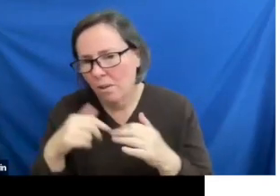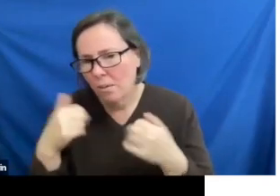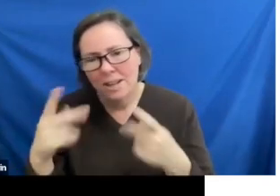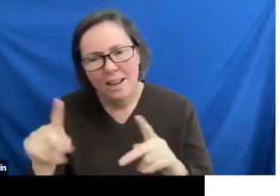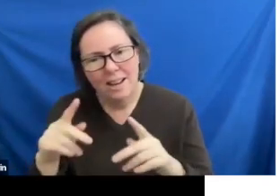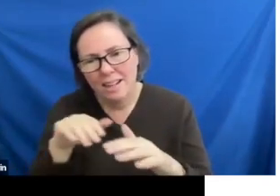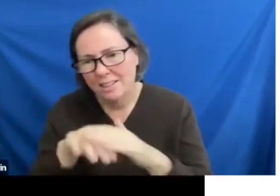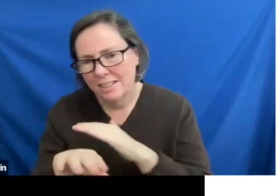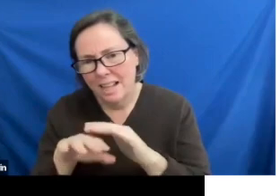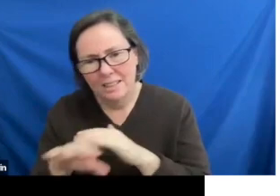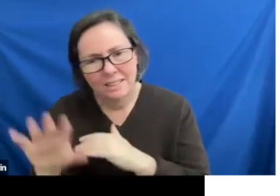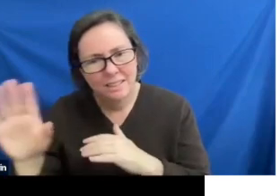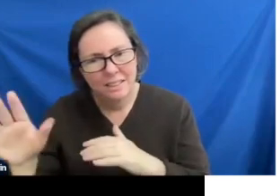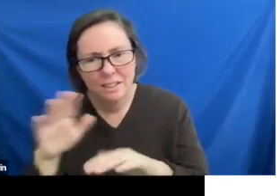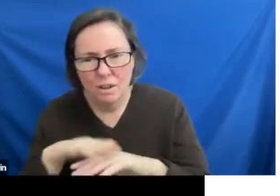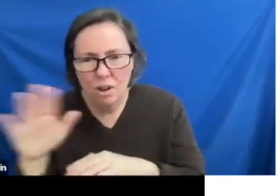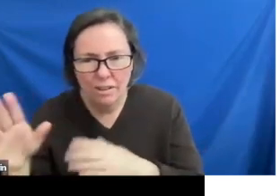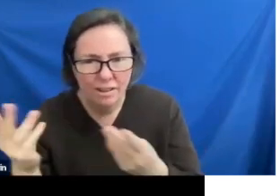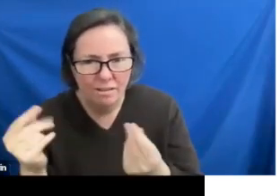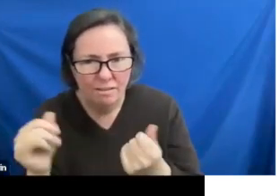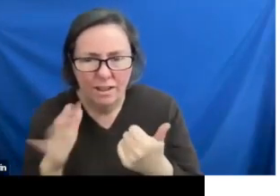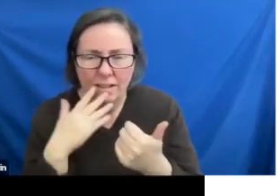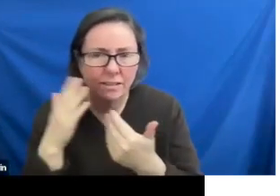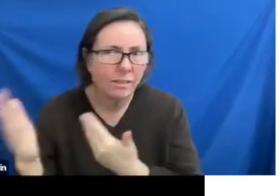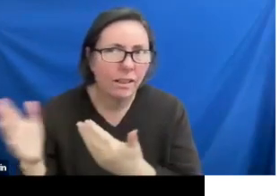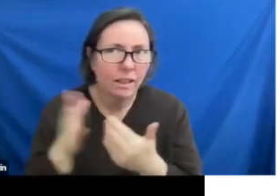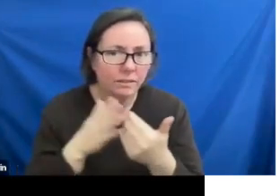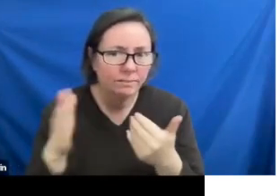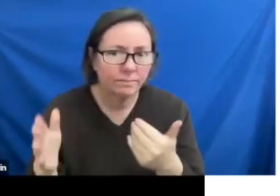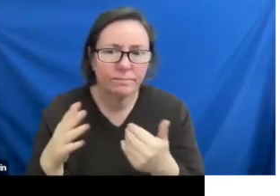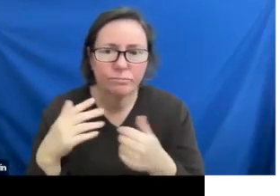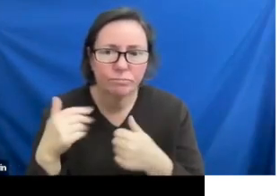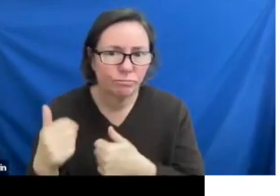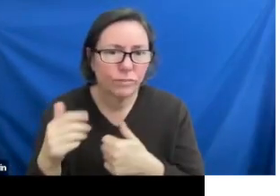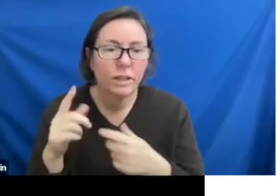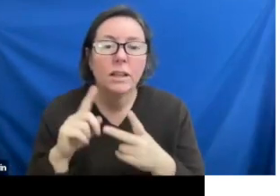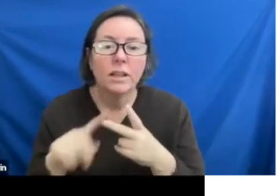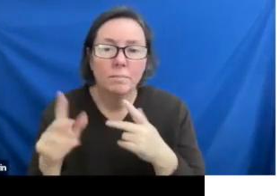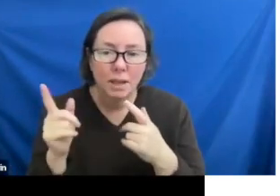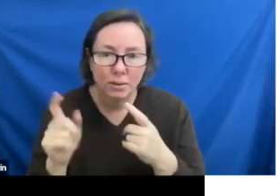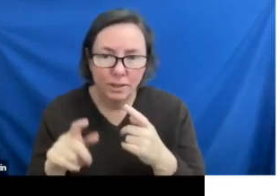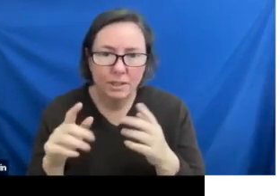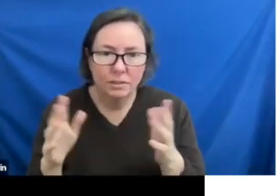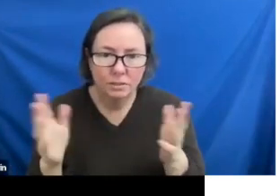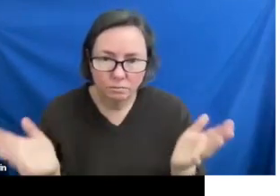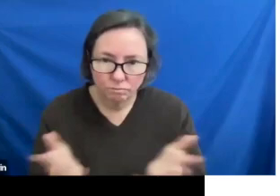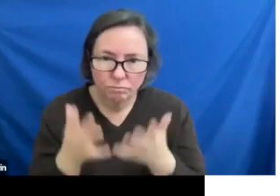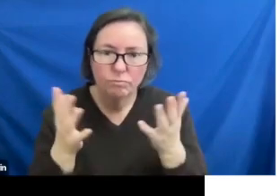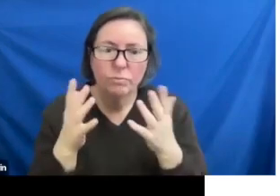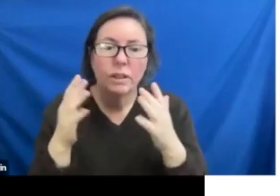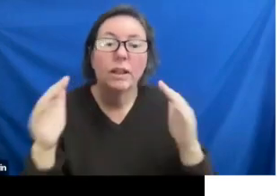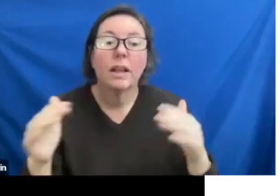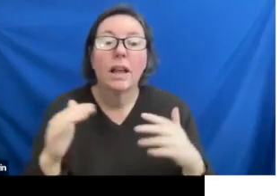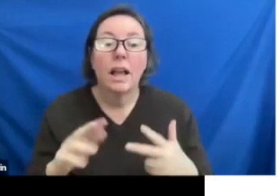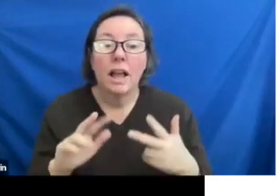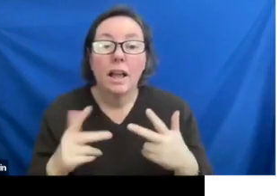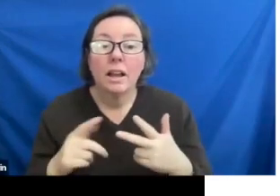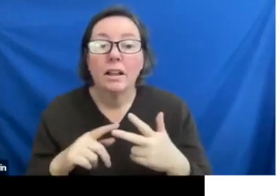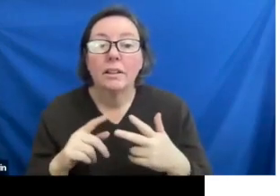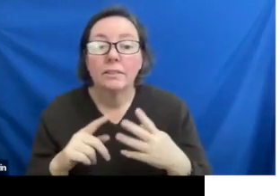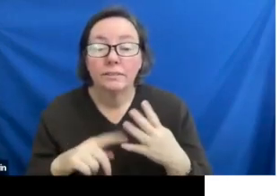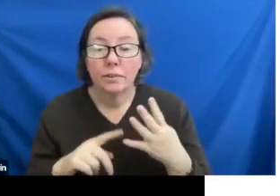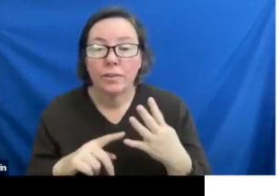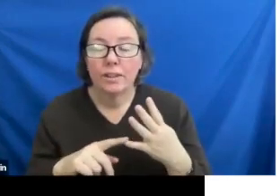They've been a phenomenal neighbor for us since we've rebuilt it. And we're going to do some spray deck upgrades. So when the summer ends this